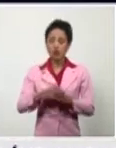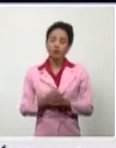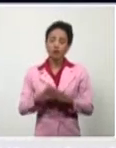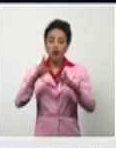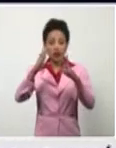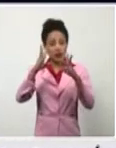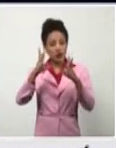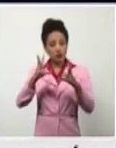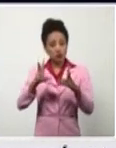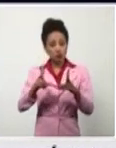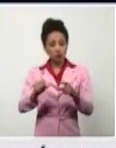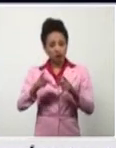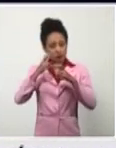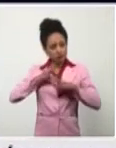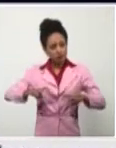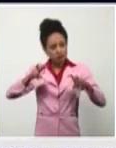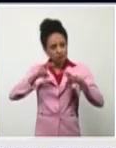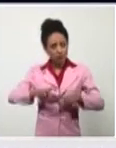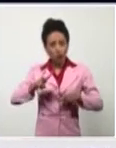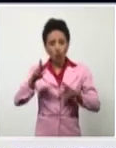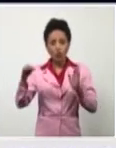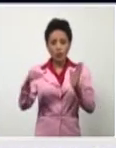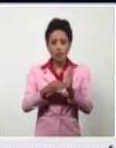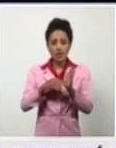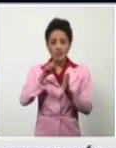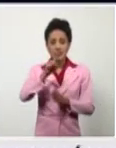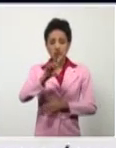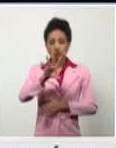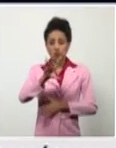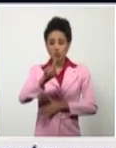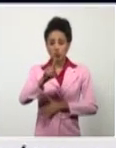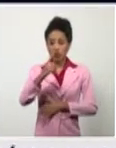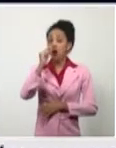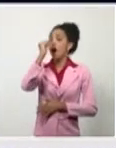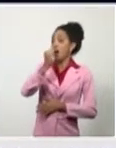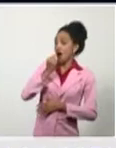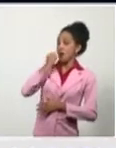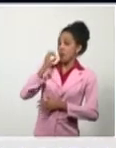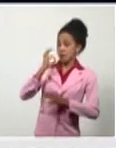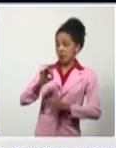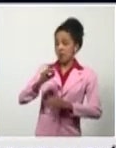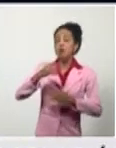As a result of the study of these 2,051 samples,